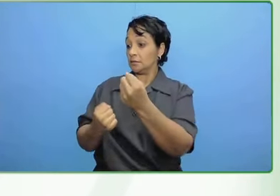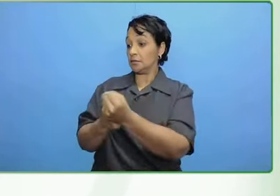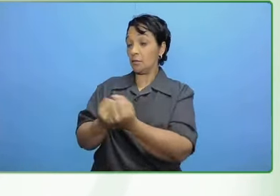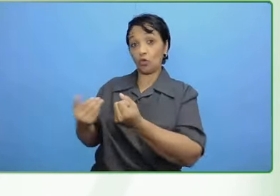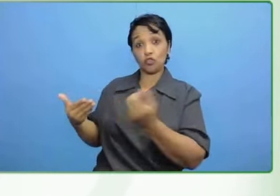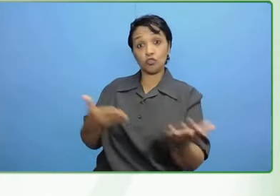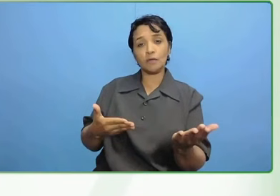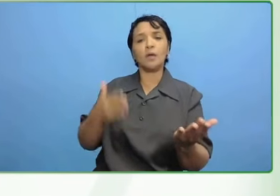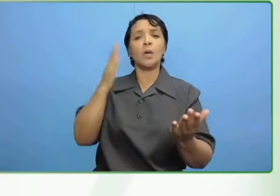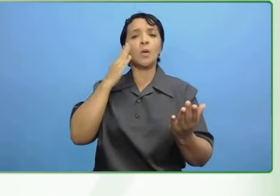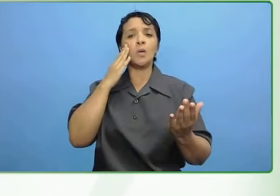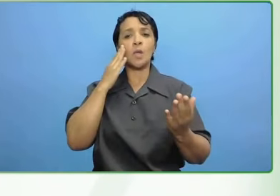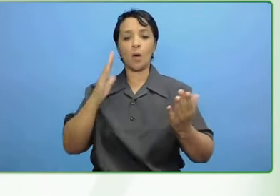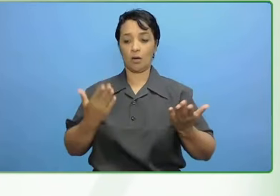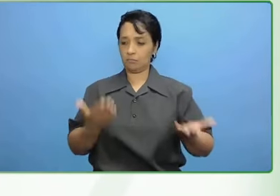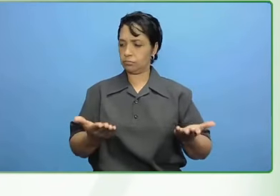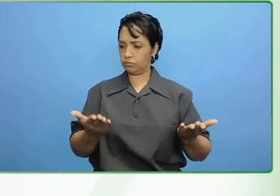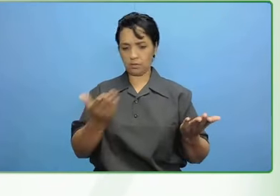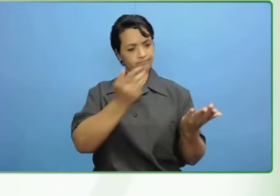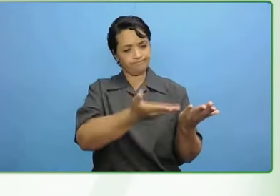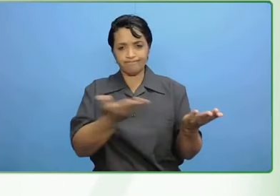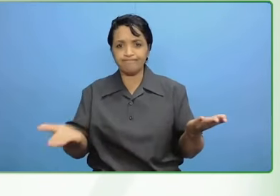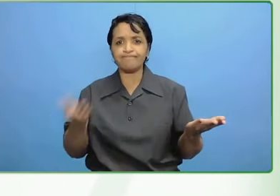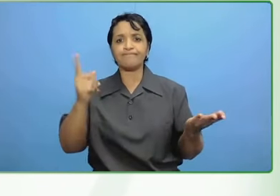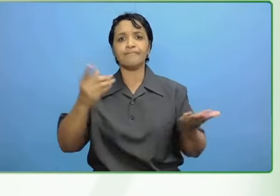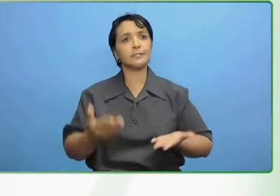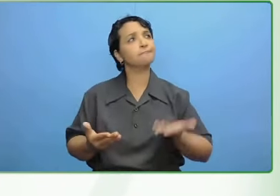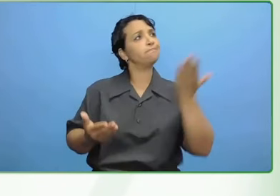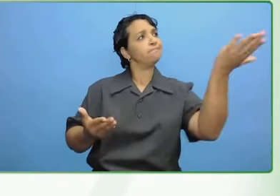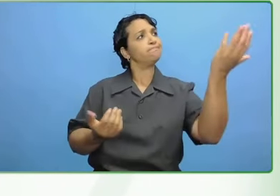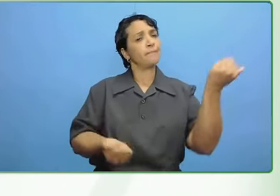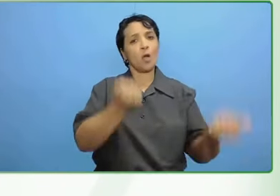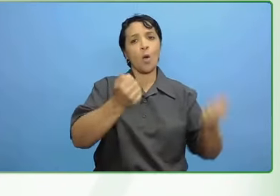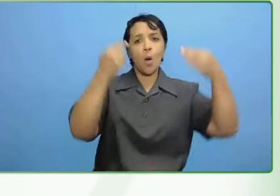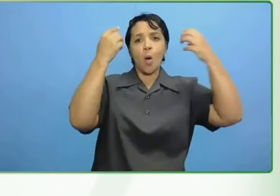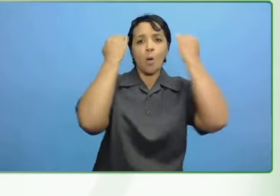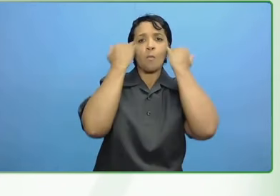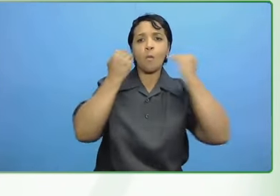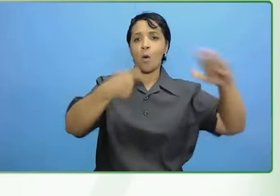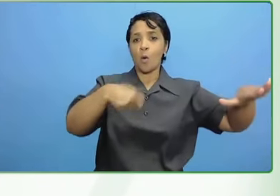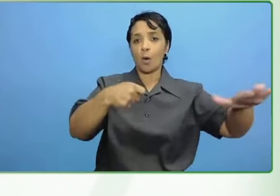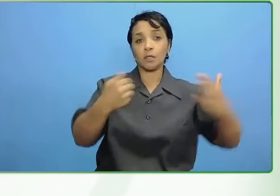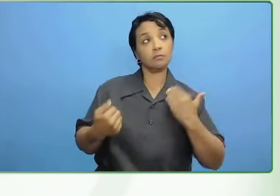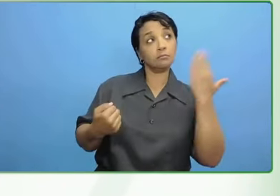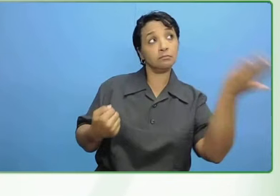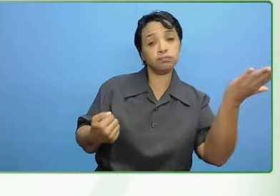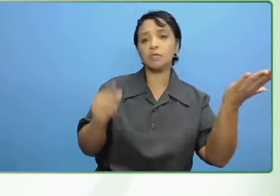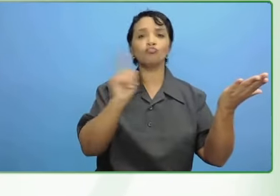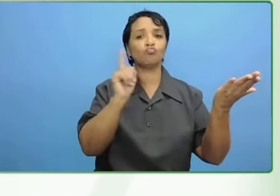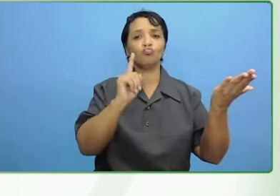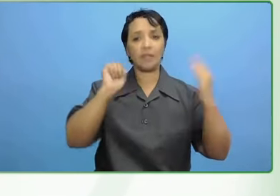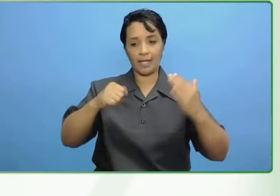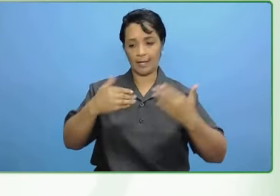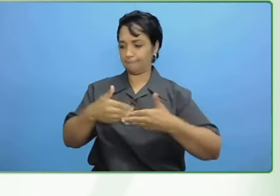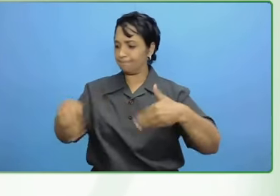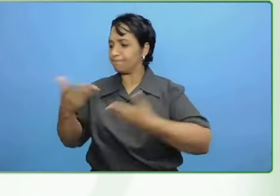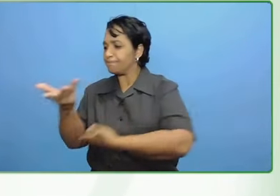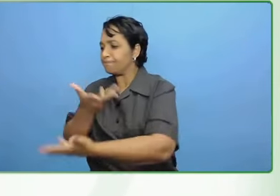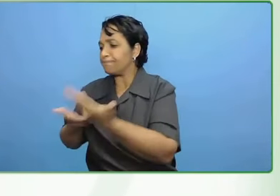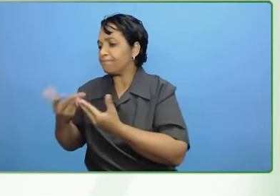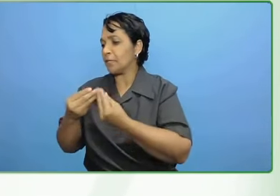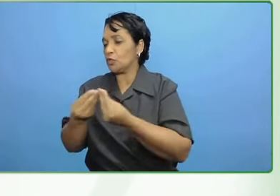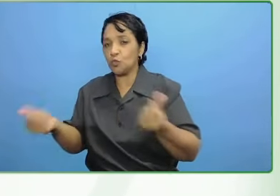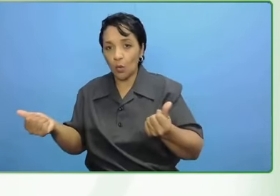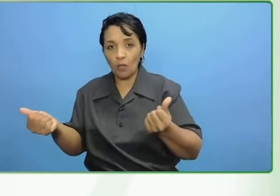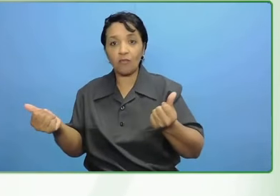certain complaints without the need to refer to the courts. This is seen as an important not only in terms of streamlining the